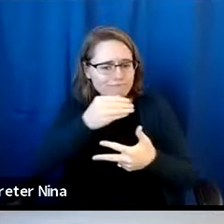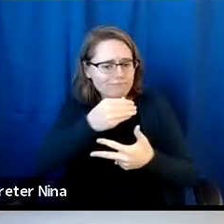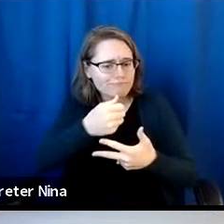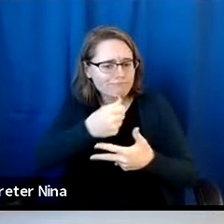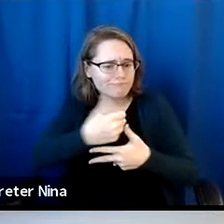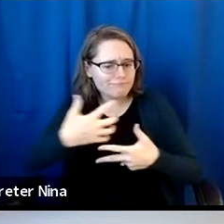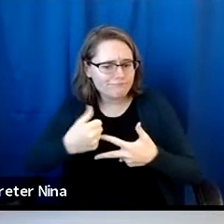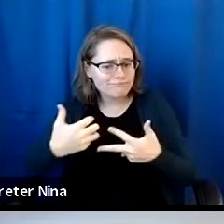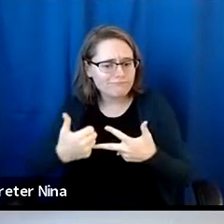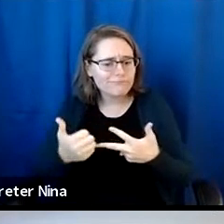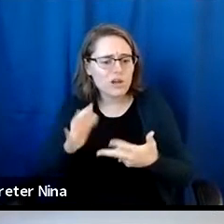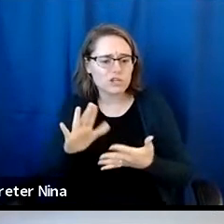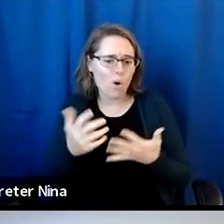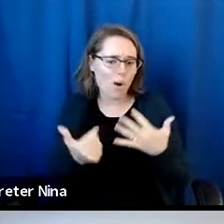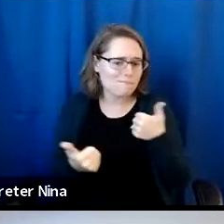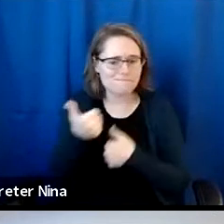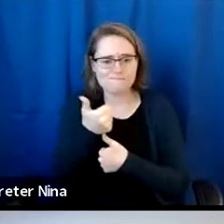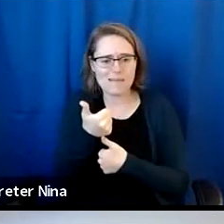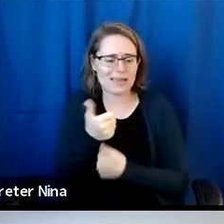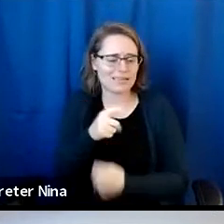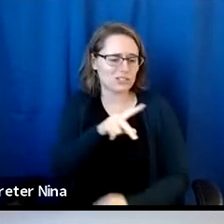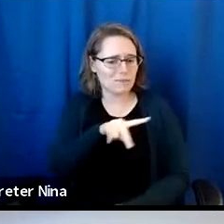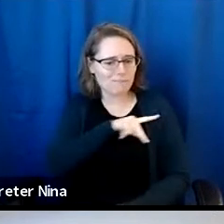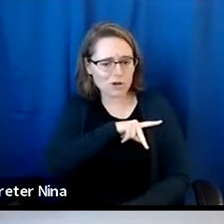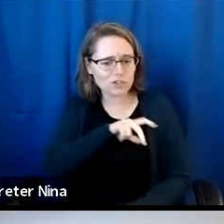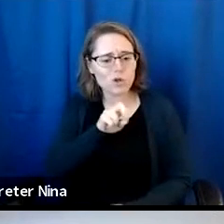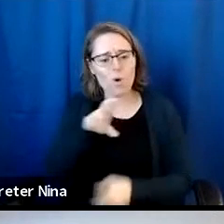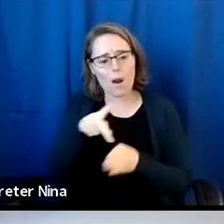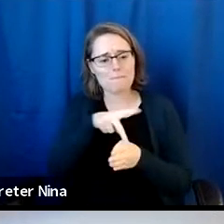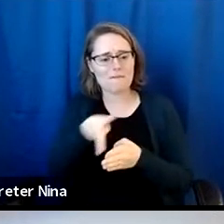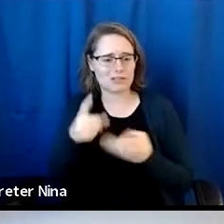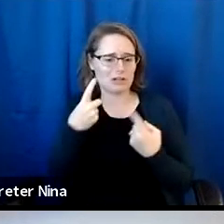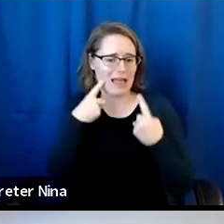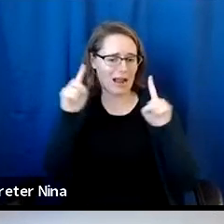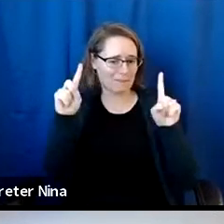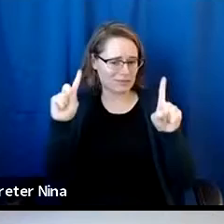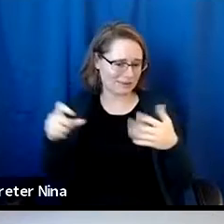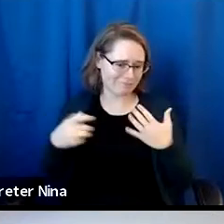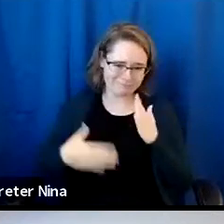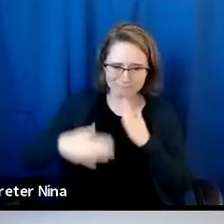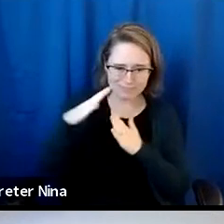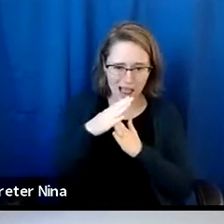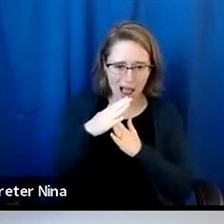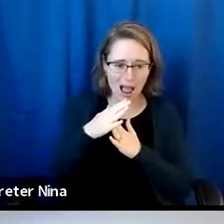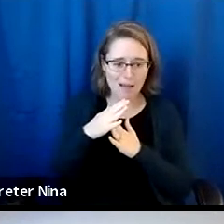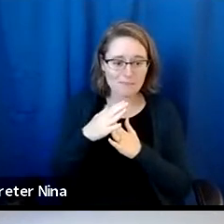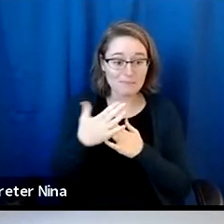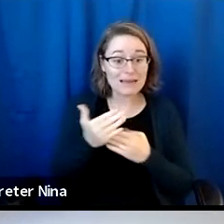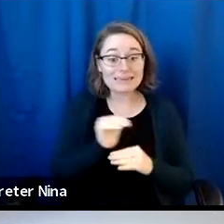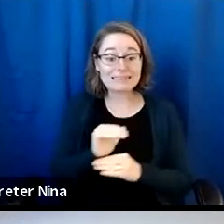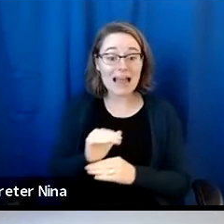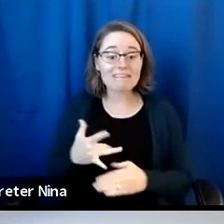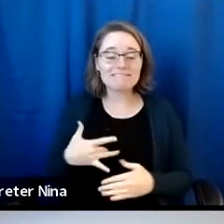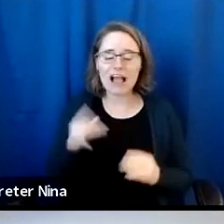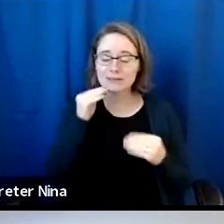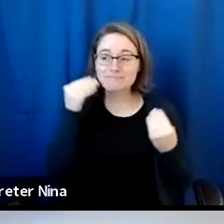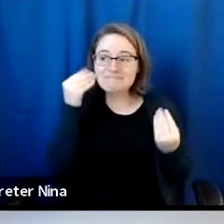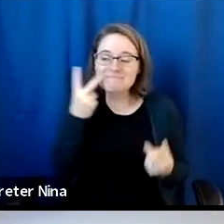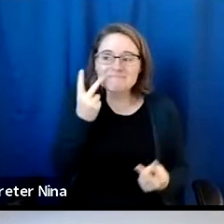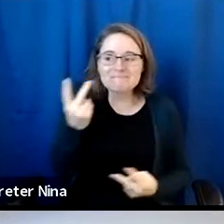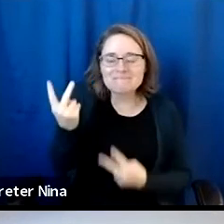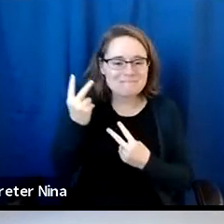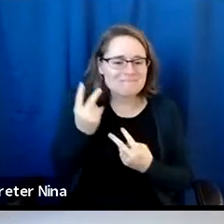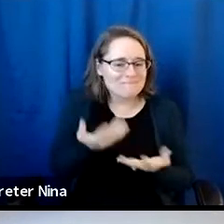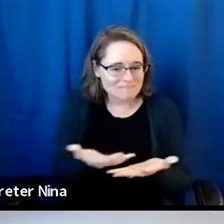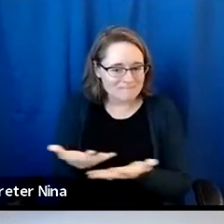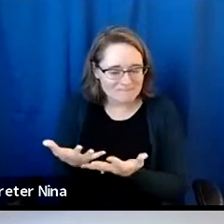your biggest personal or professional accomplishment that makes you smile at night?